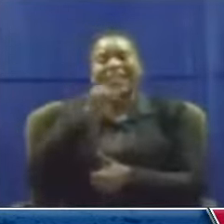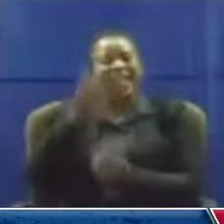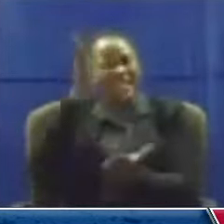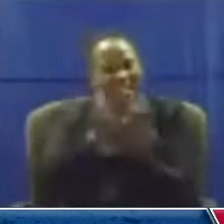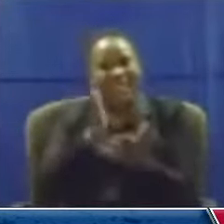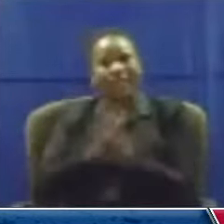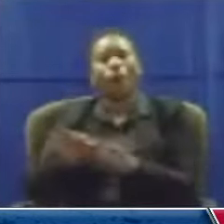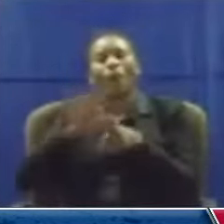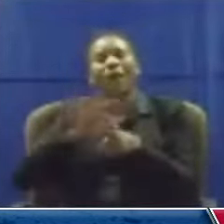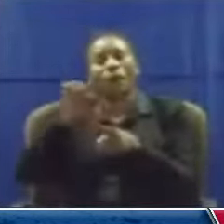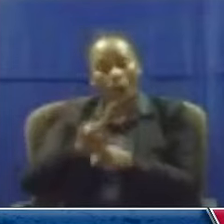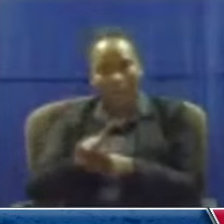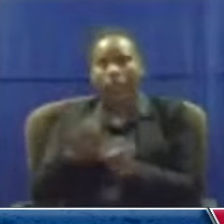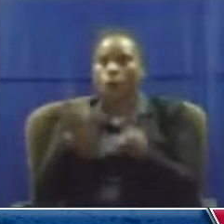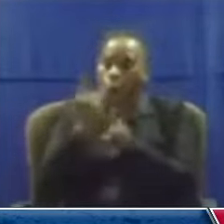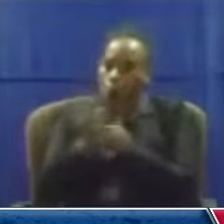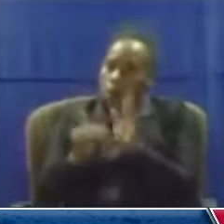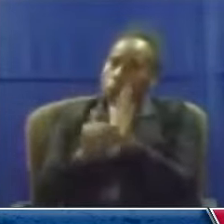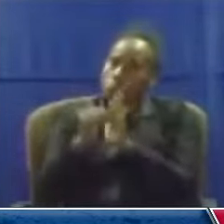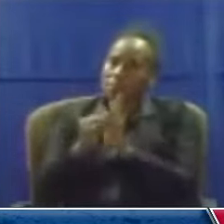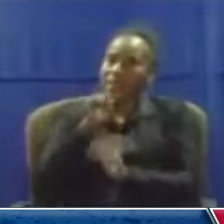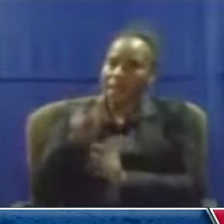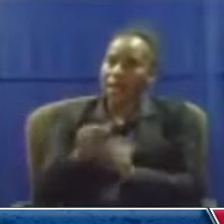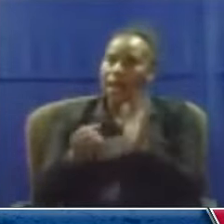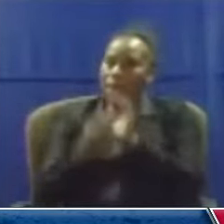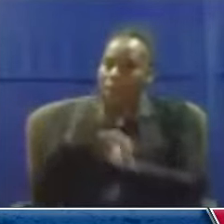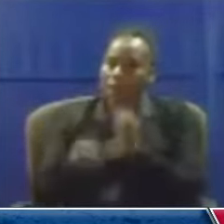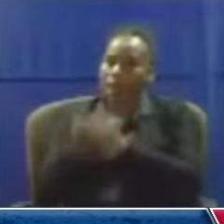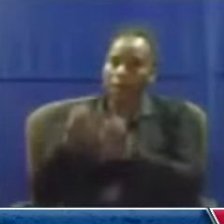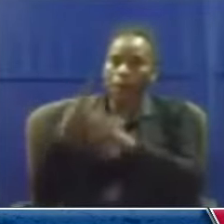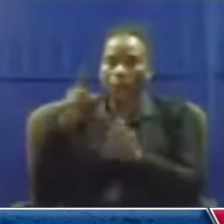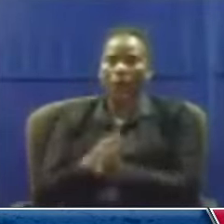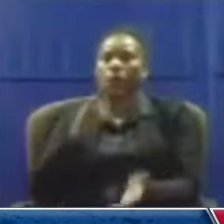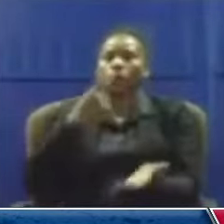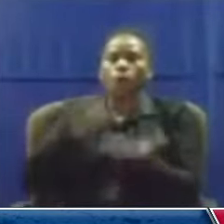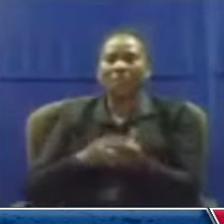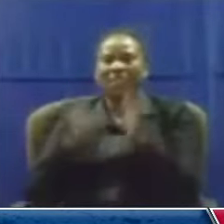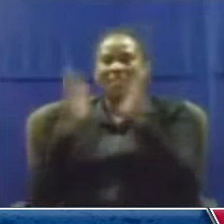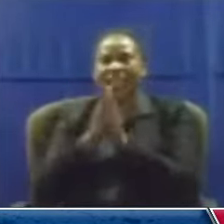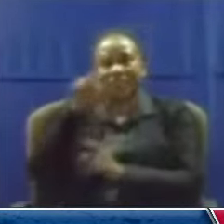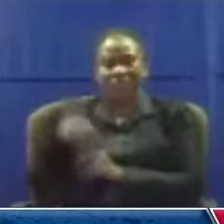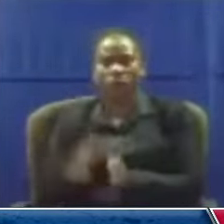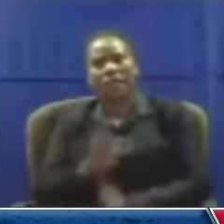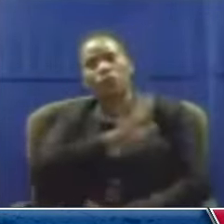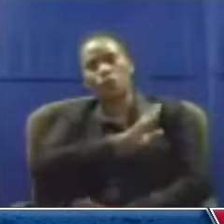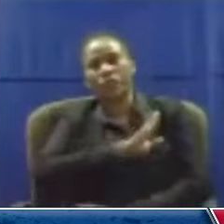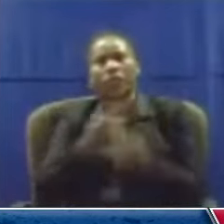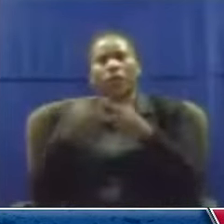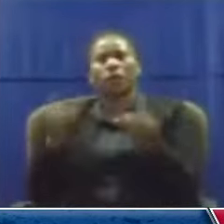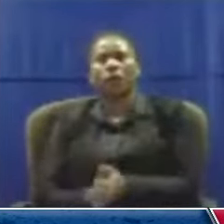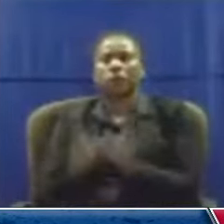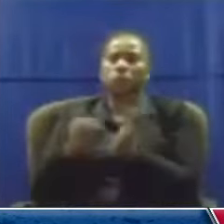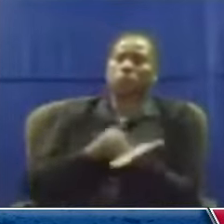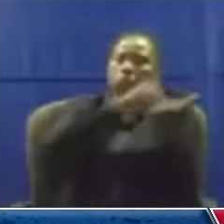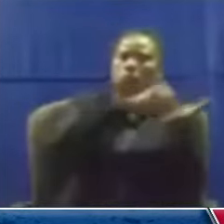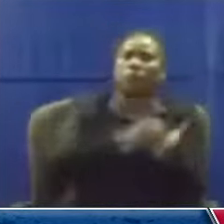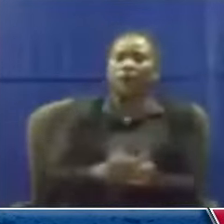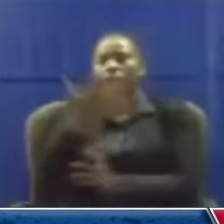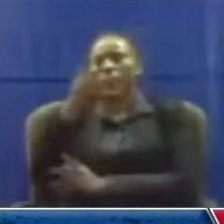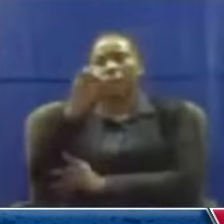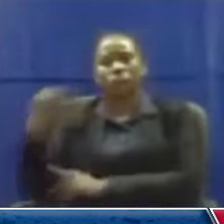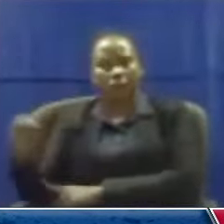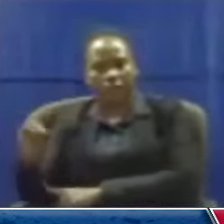is and update them about this plan regularly. Don't promise 10,000 soldiers if you're only going to send 500. Don't